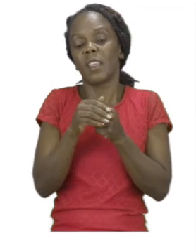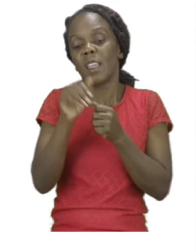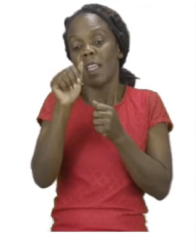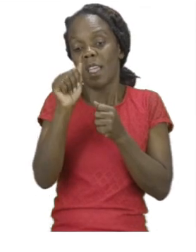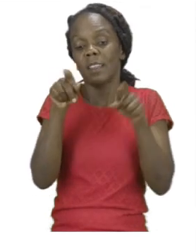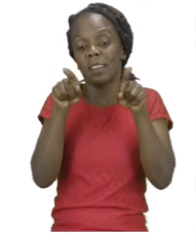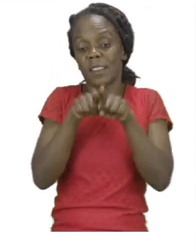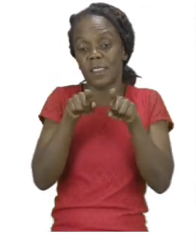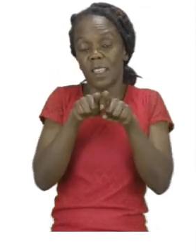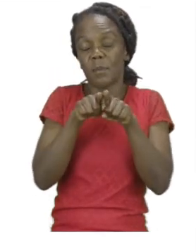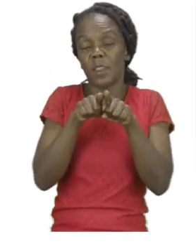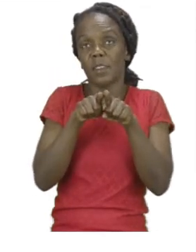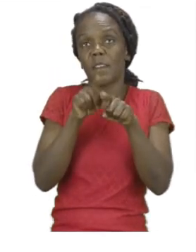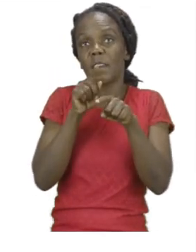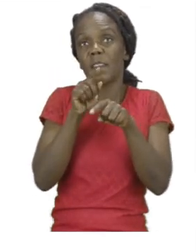Marina.